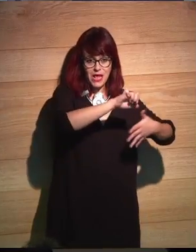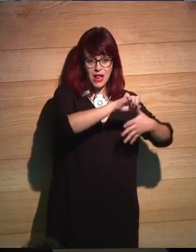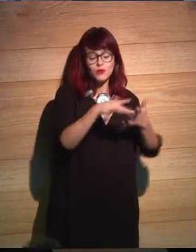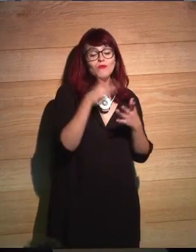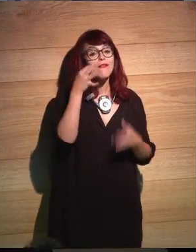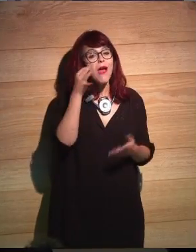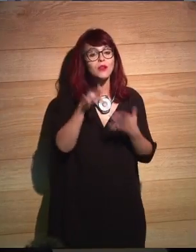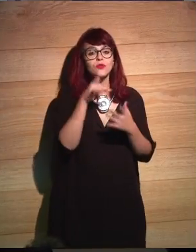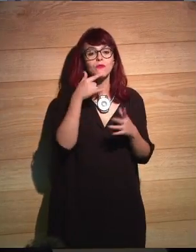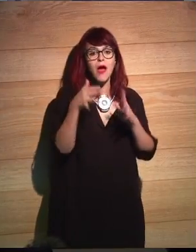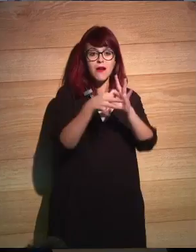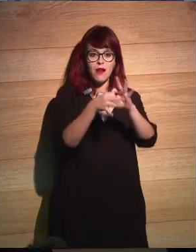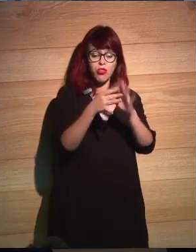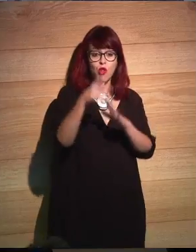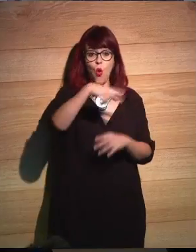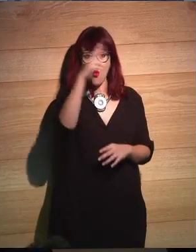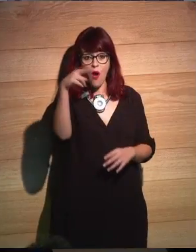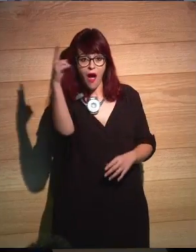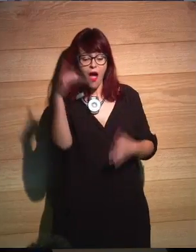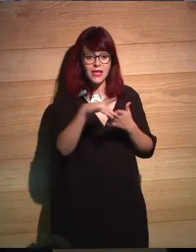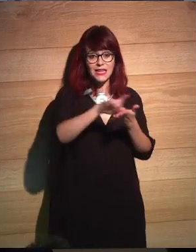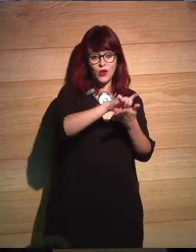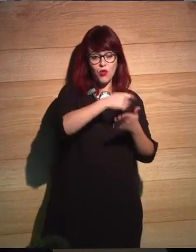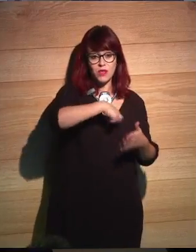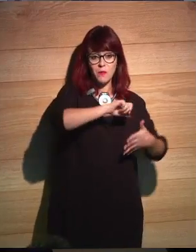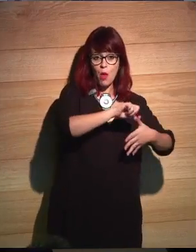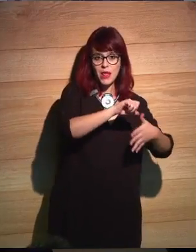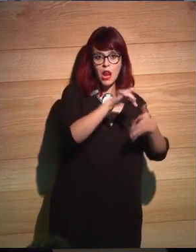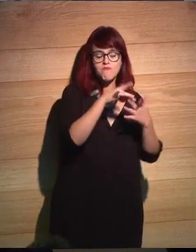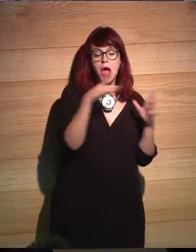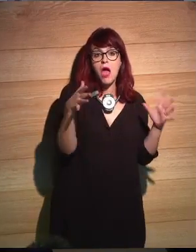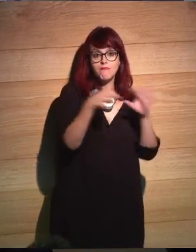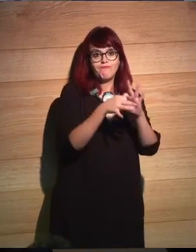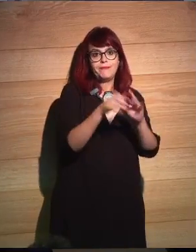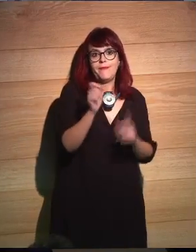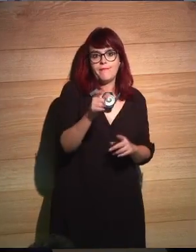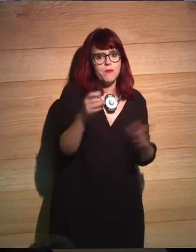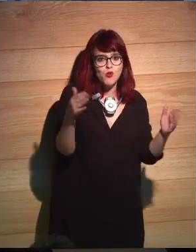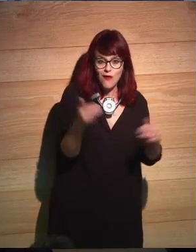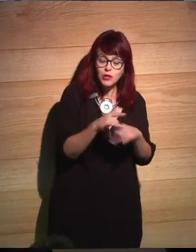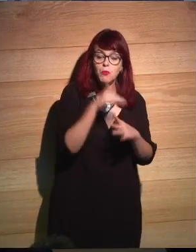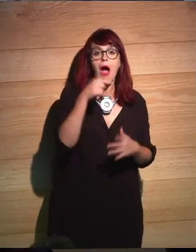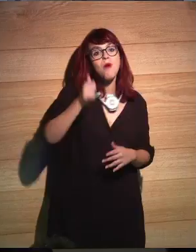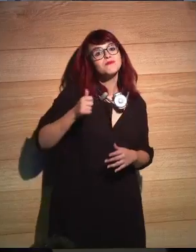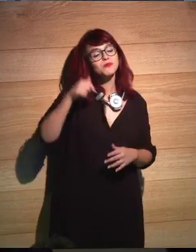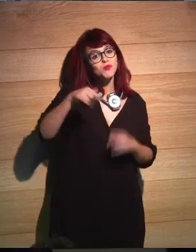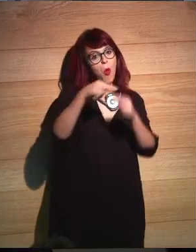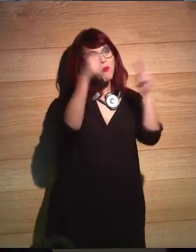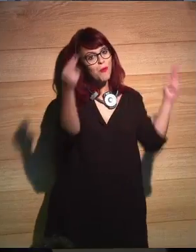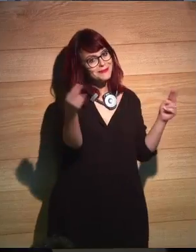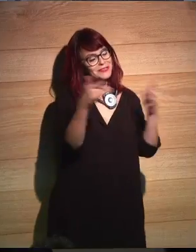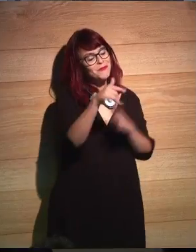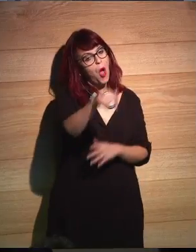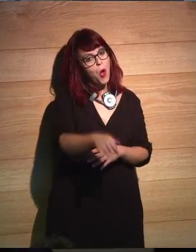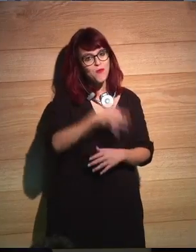Latin American literature. I know that there are not many relationships between those two sides of literature, those